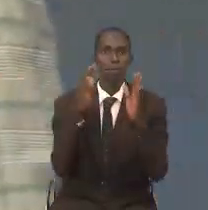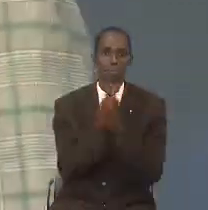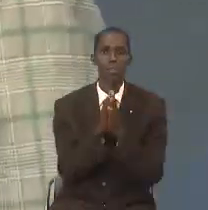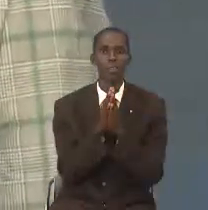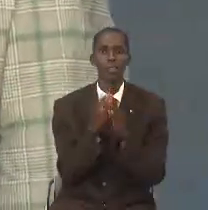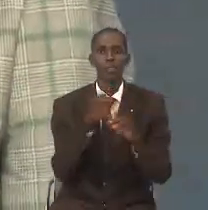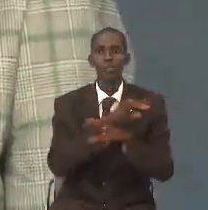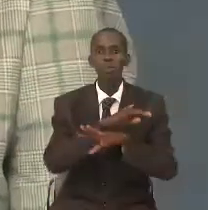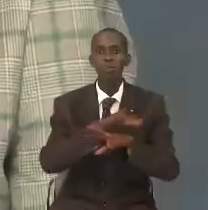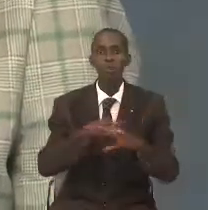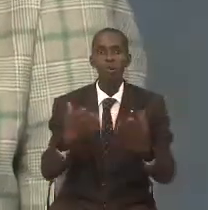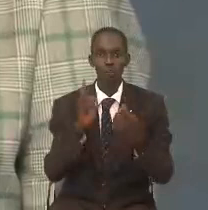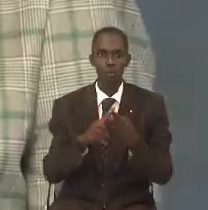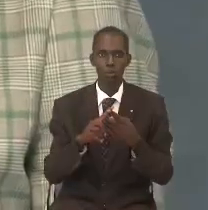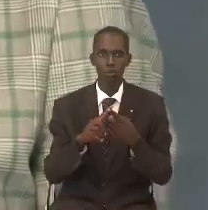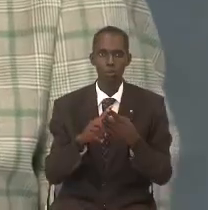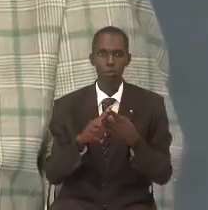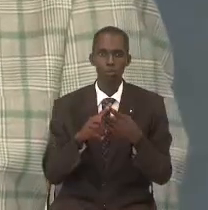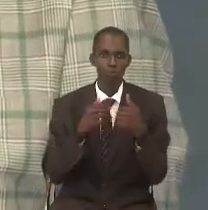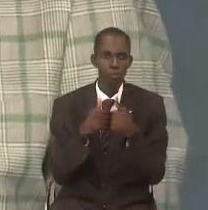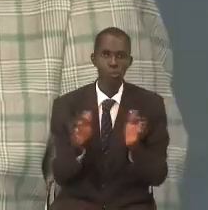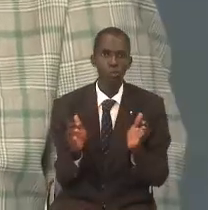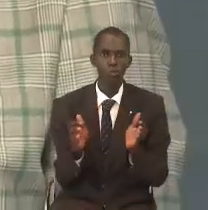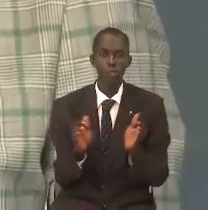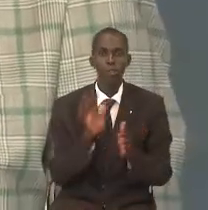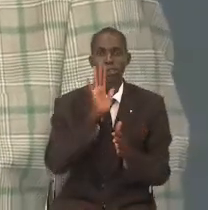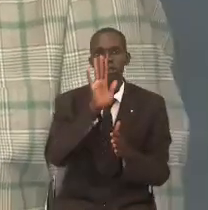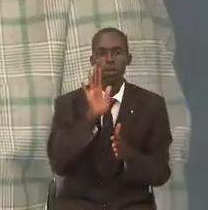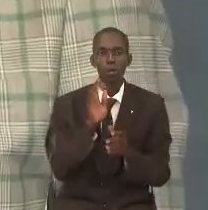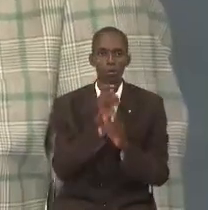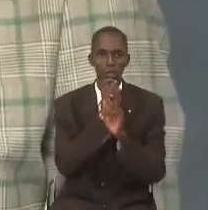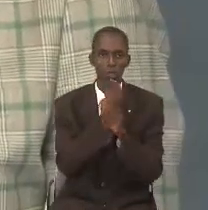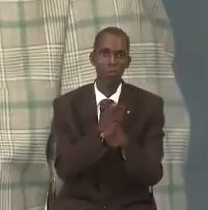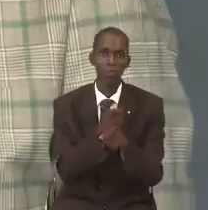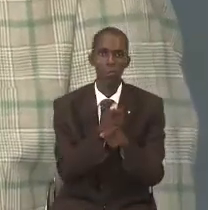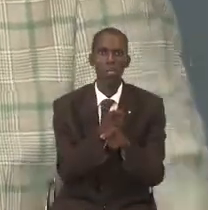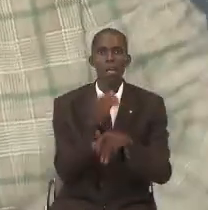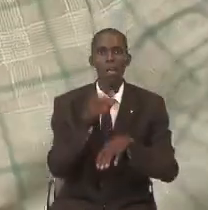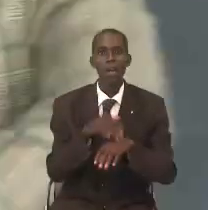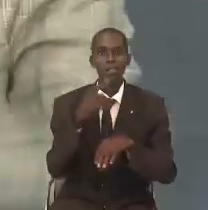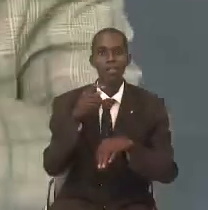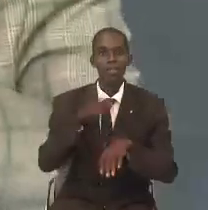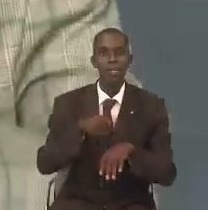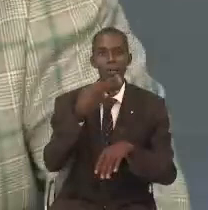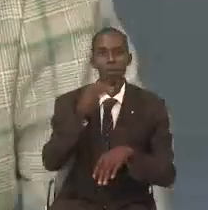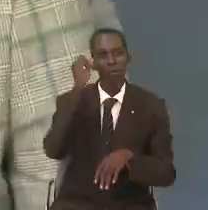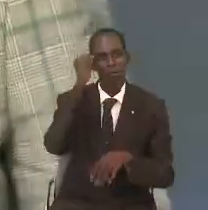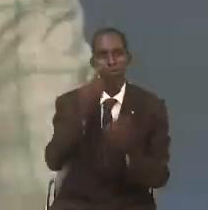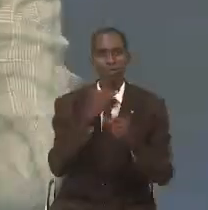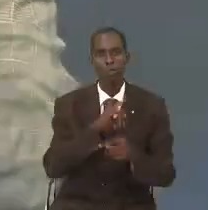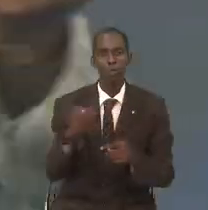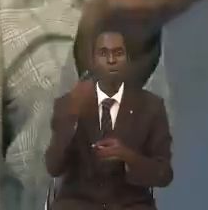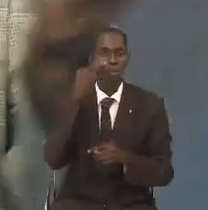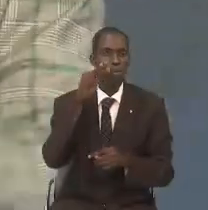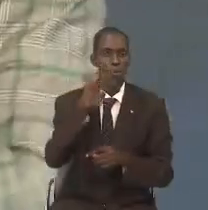want to lose your reward at the time of his coming. Watch and